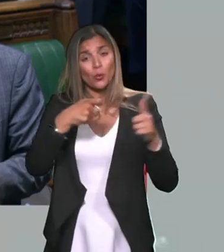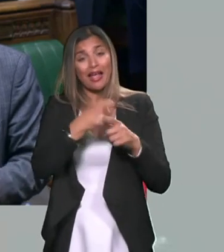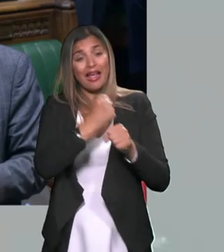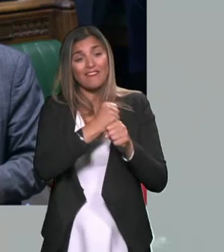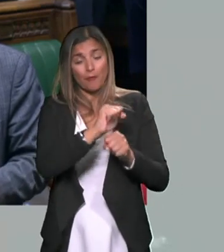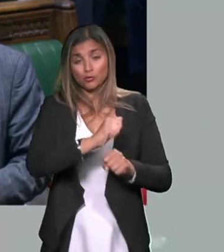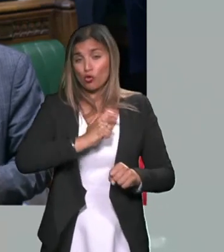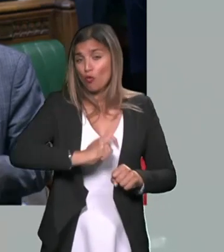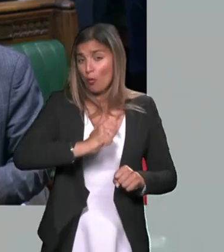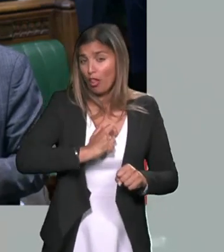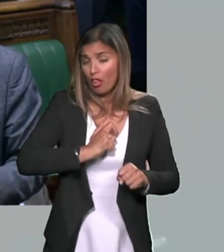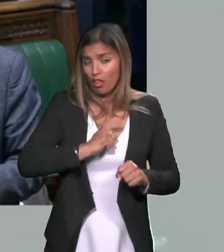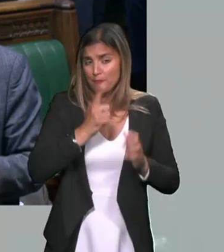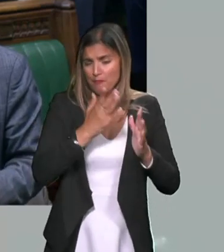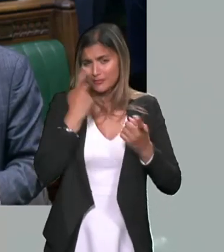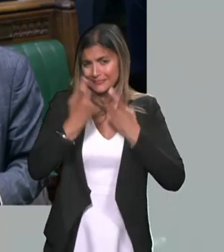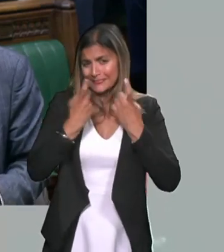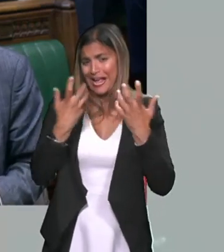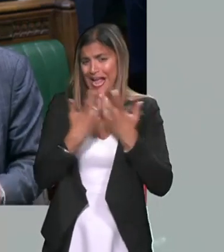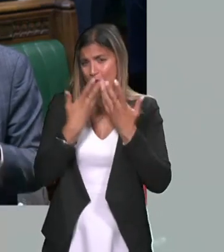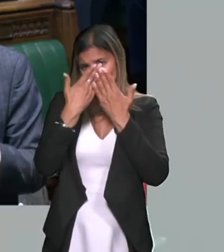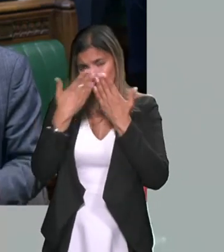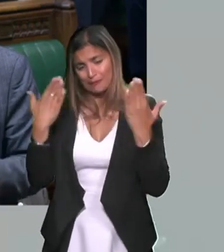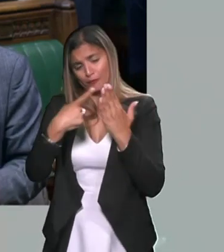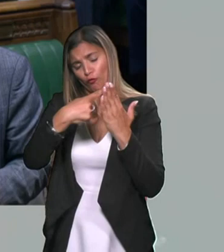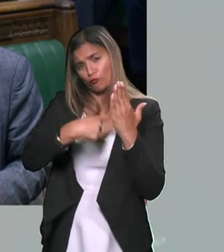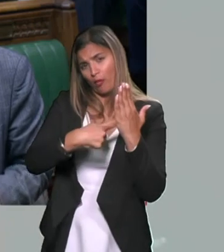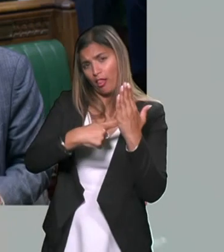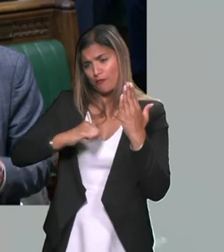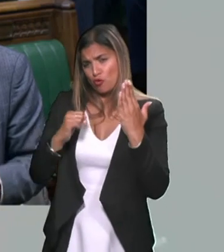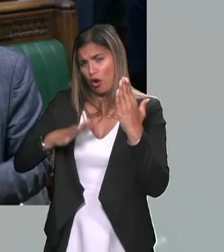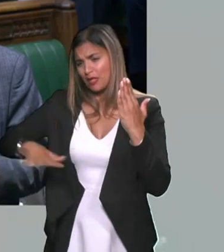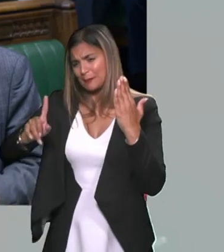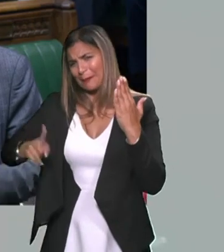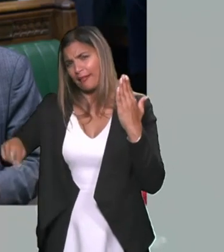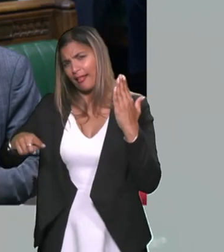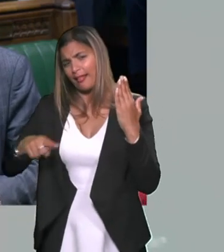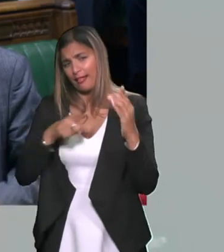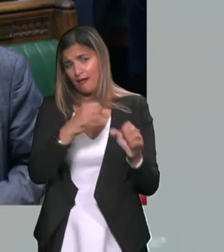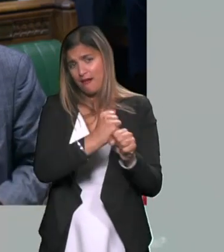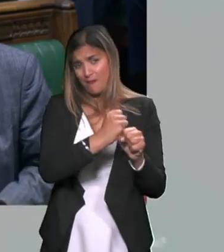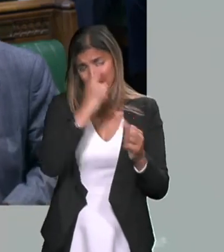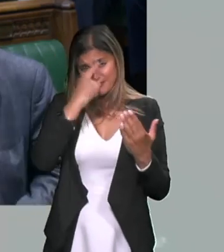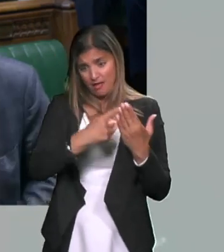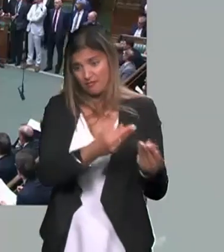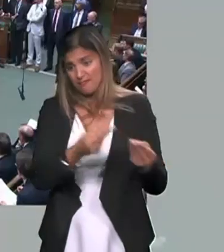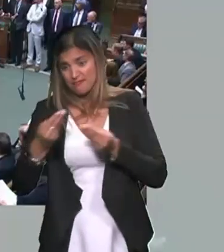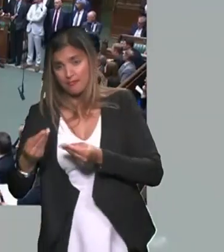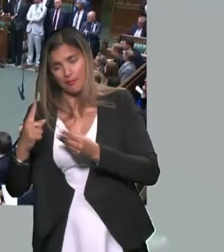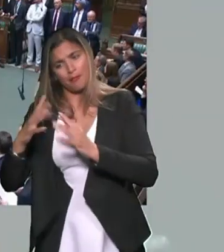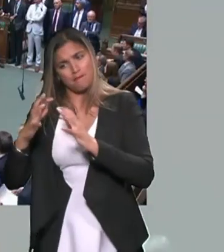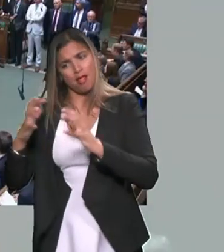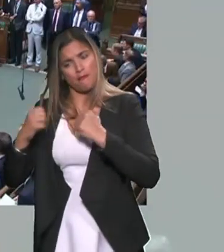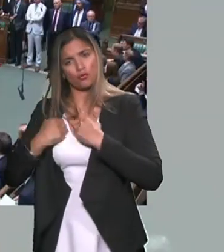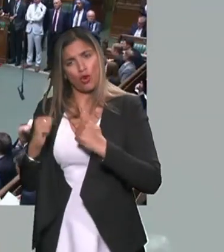to respect the mandate given by the people of Scotland to their government and endorsed by their parliament?